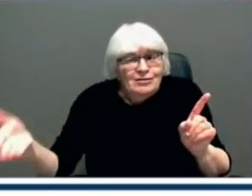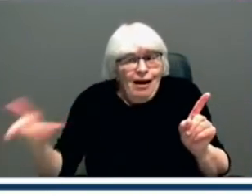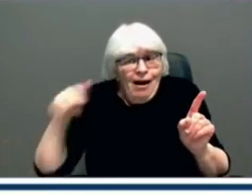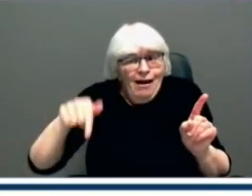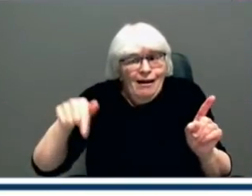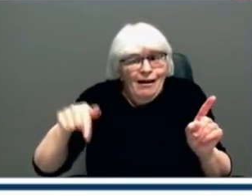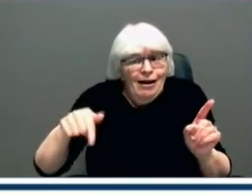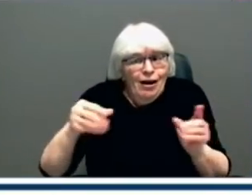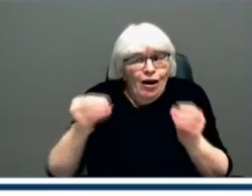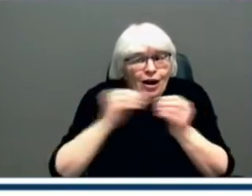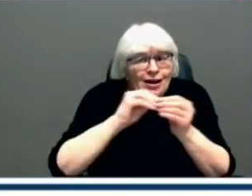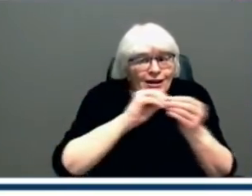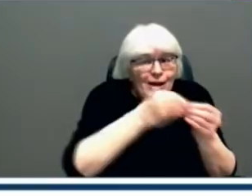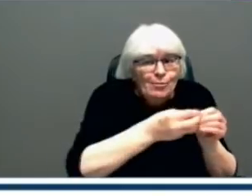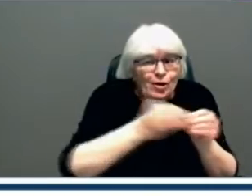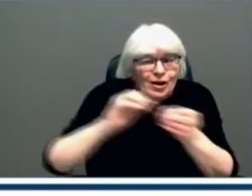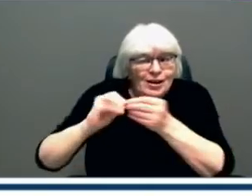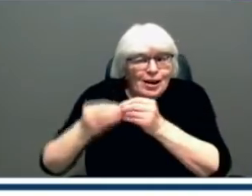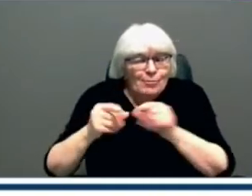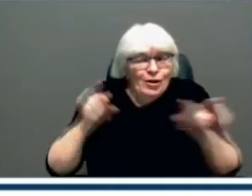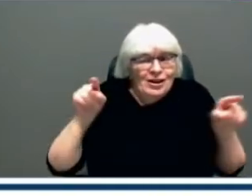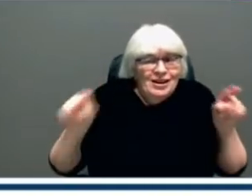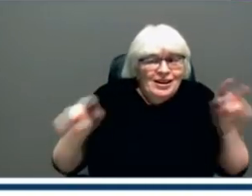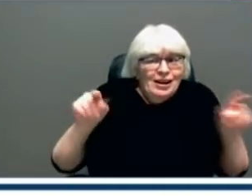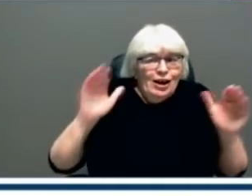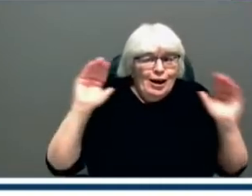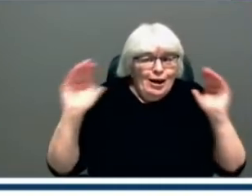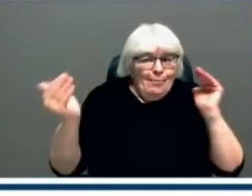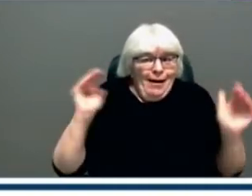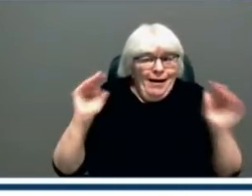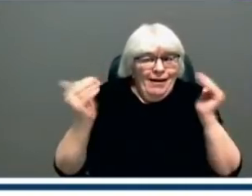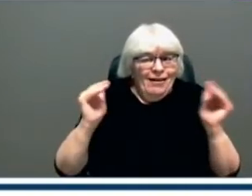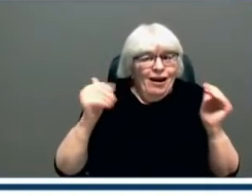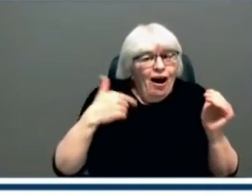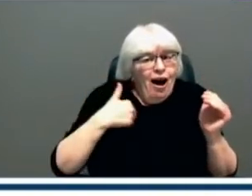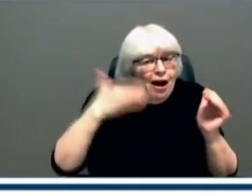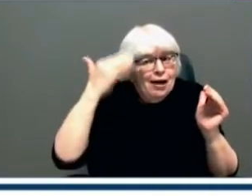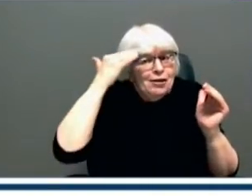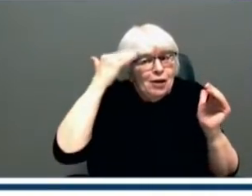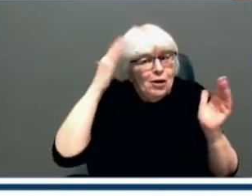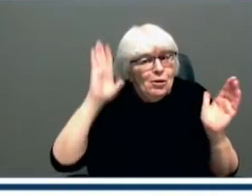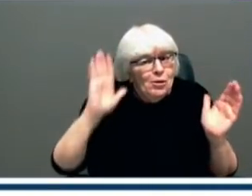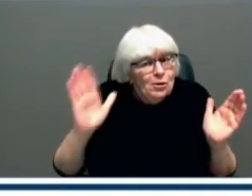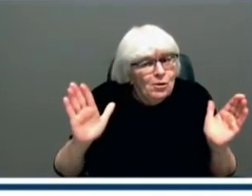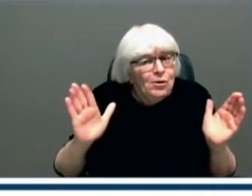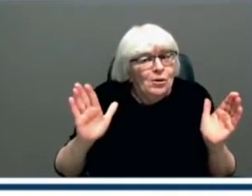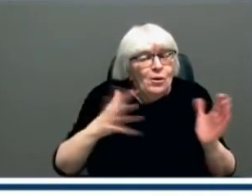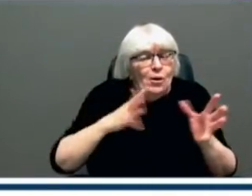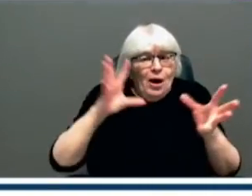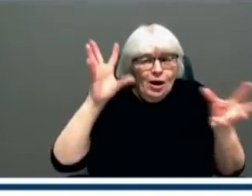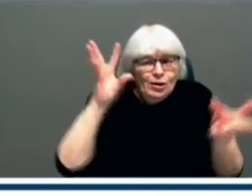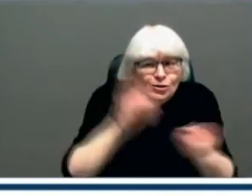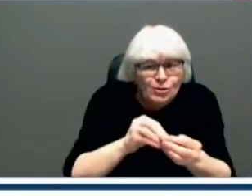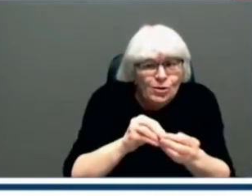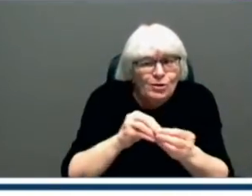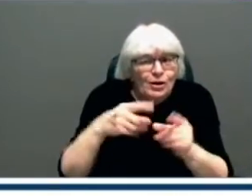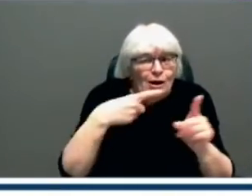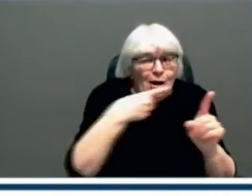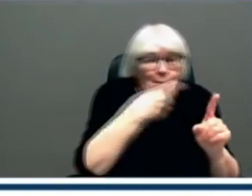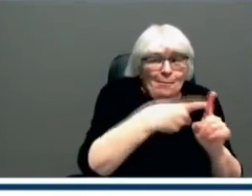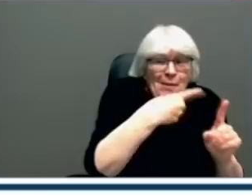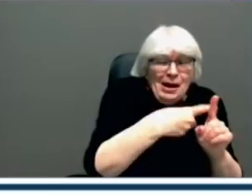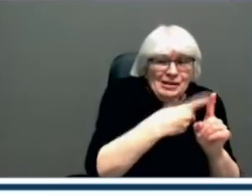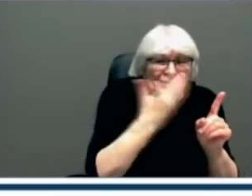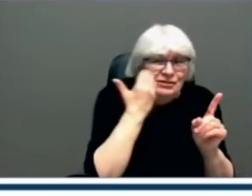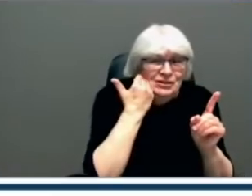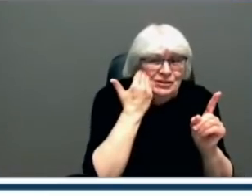because we know that the total burden of COVID cases in this latest wave is so much